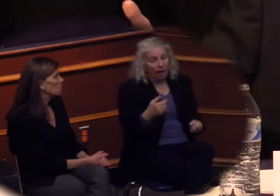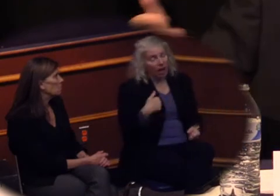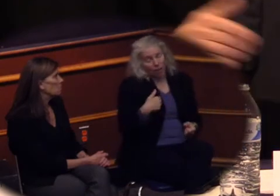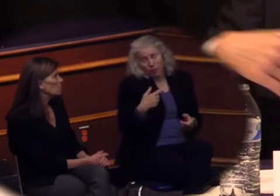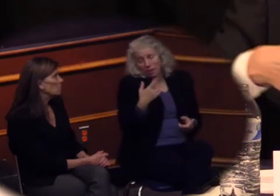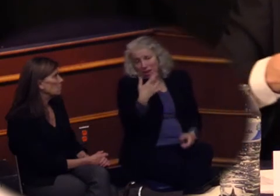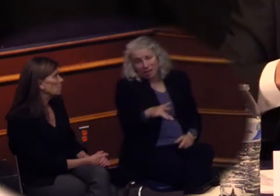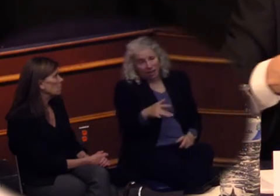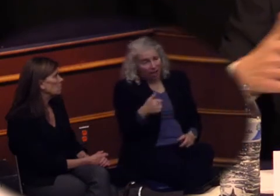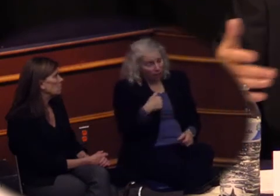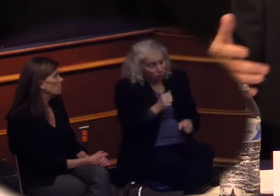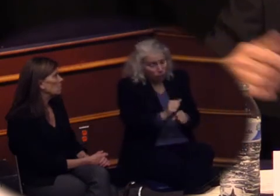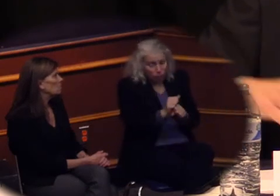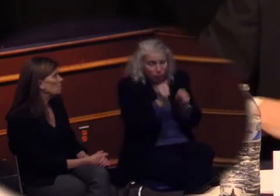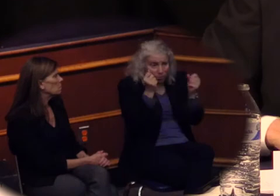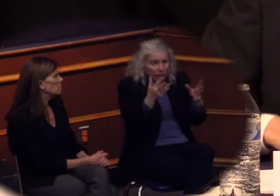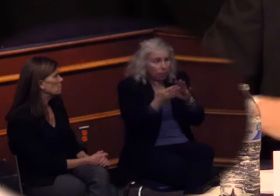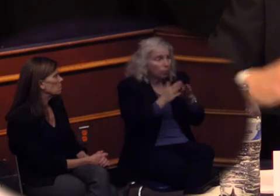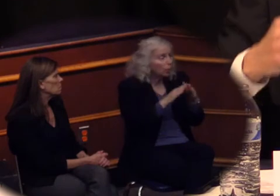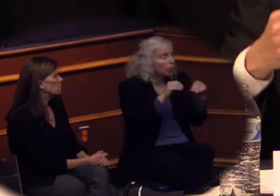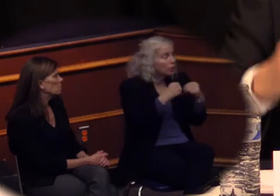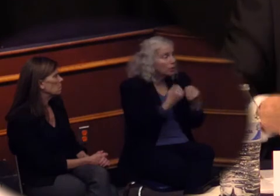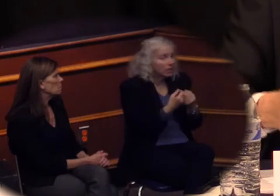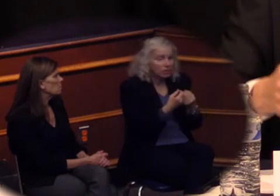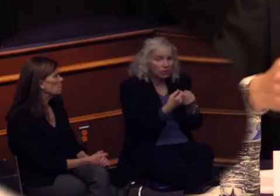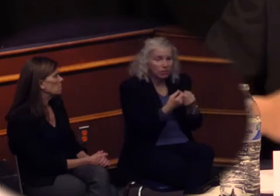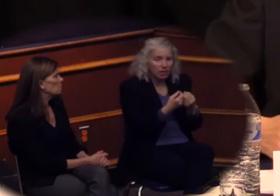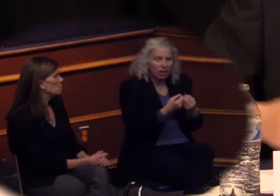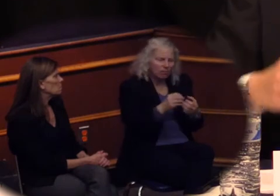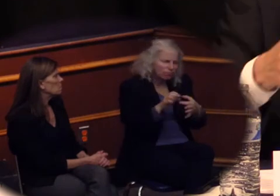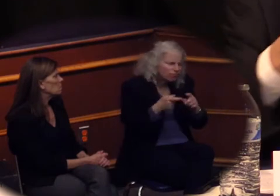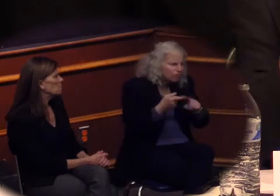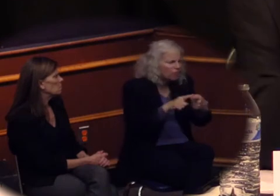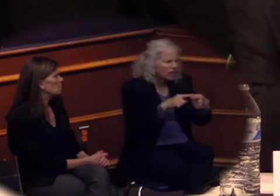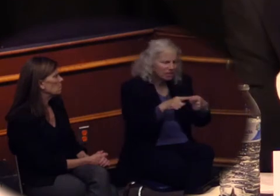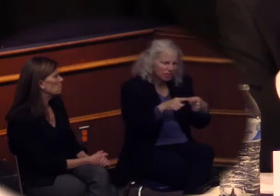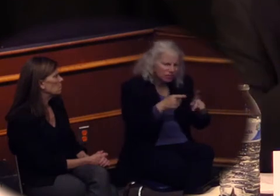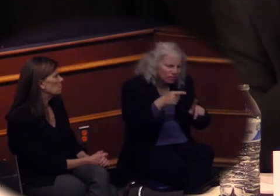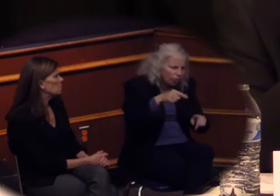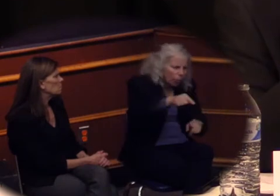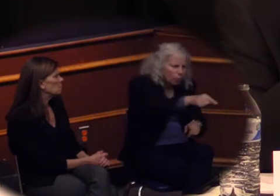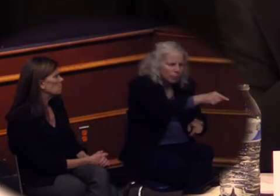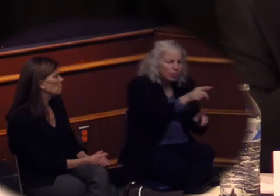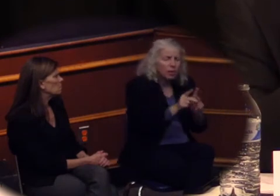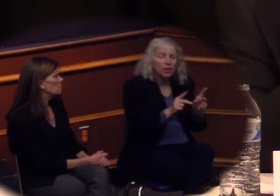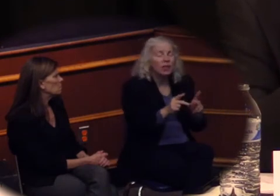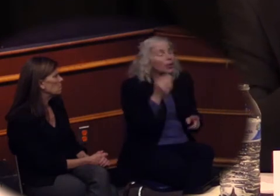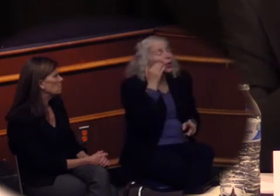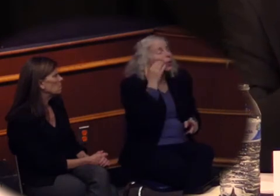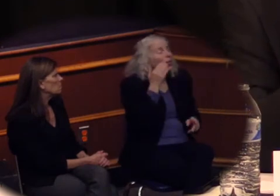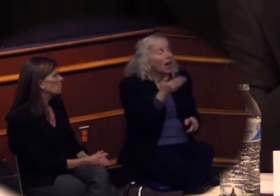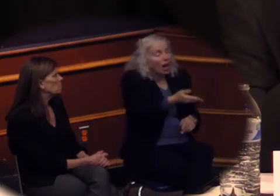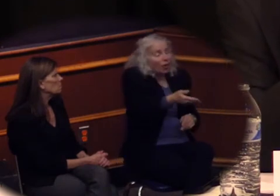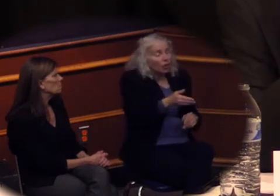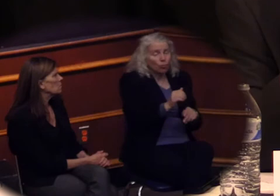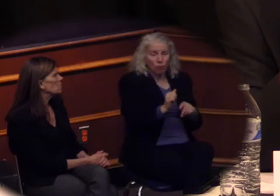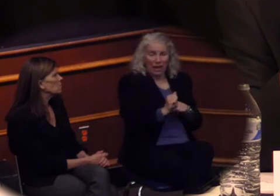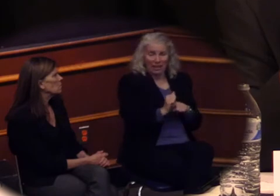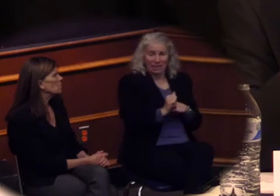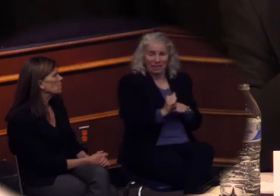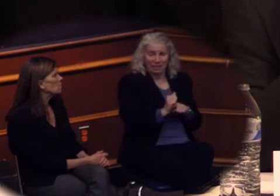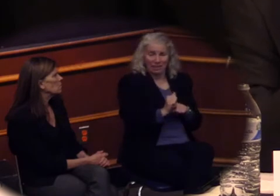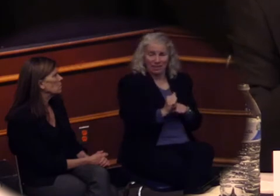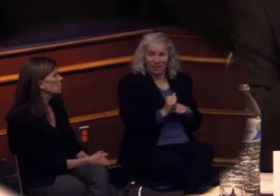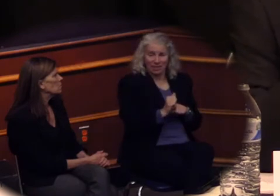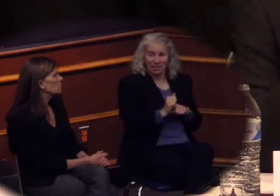different kinds of community organizations and others and built deep friendships because a lot of the hiring practices are partly if you are